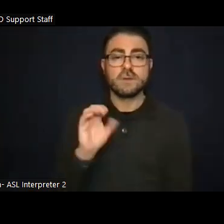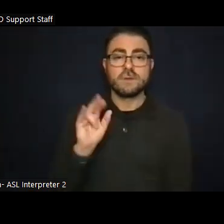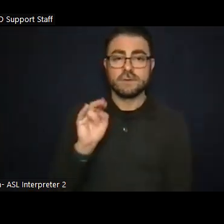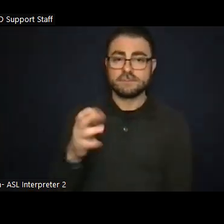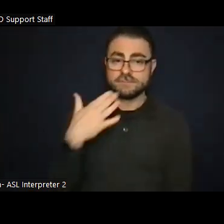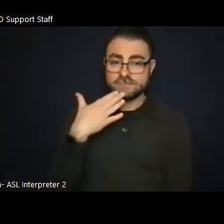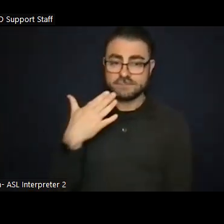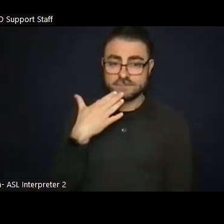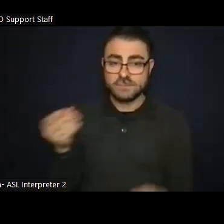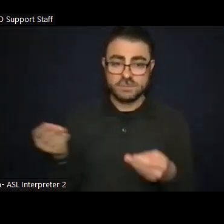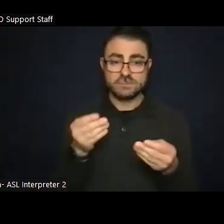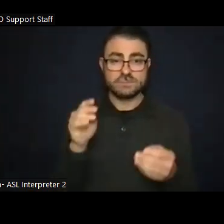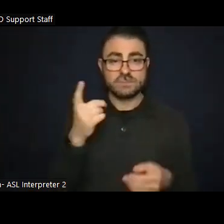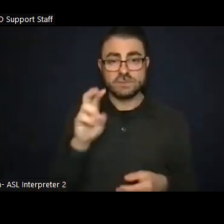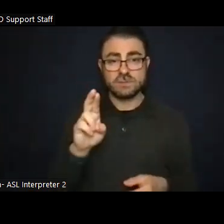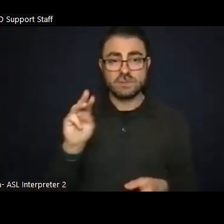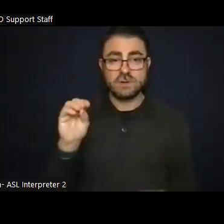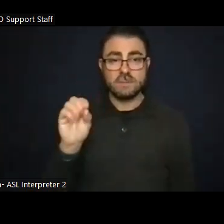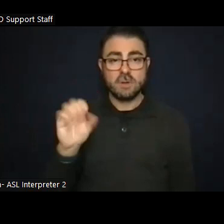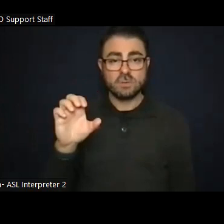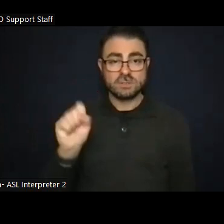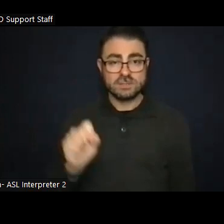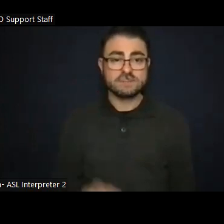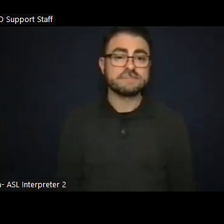co-facilitator, Dr. Moses. That's a lot to say.